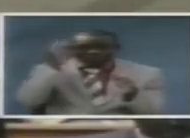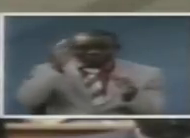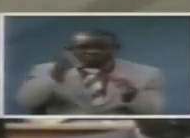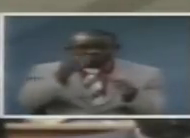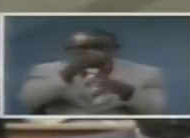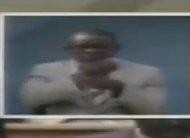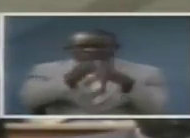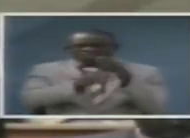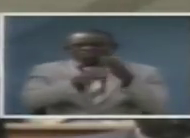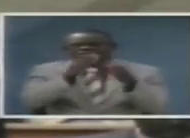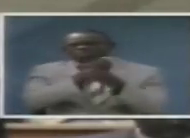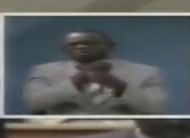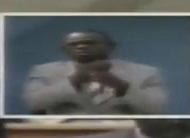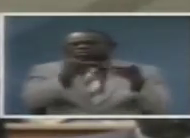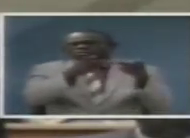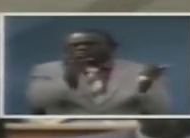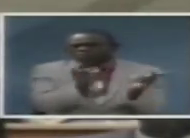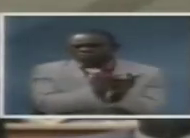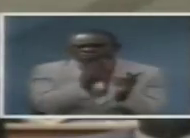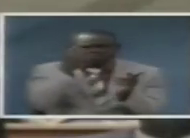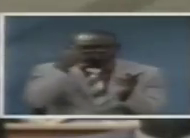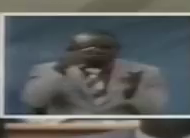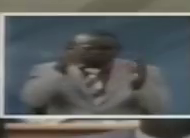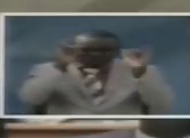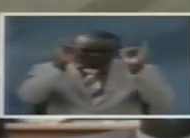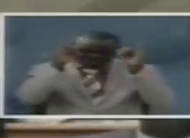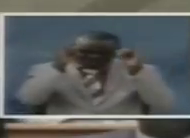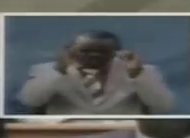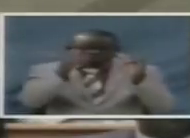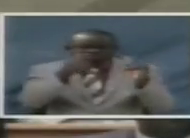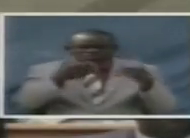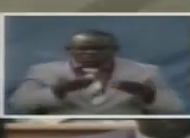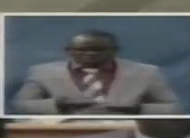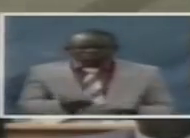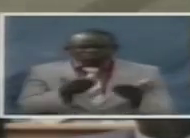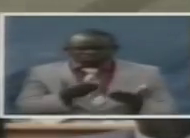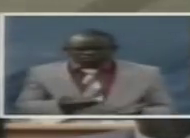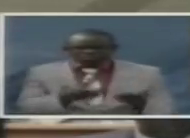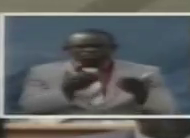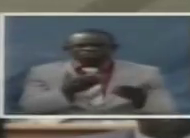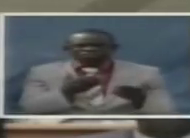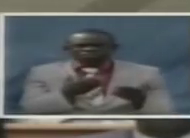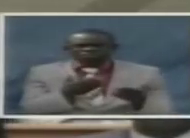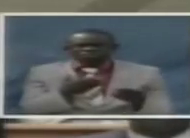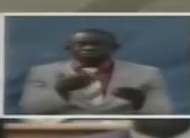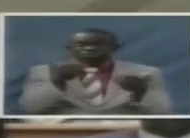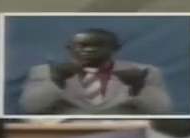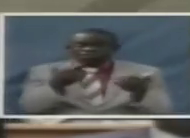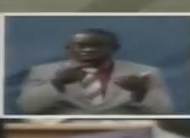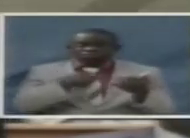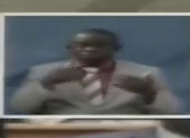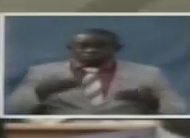insemination centers to improve livestock production and breeds. I'm happy to inform this August